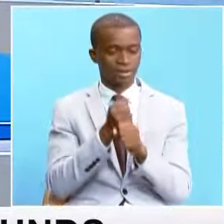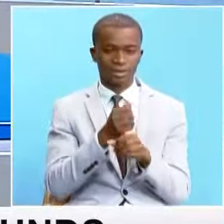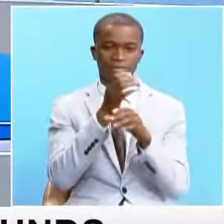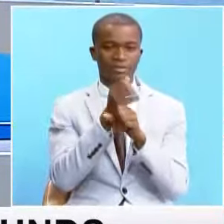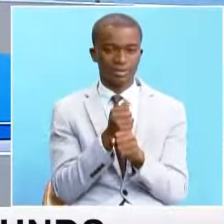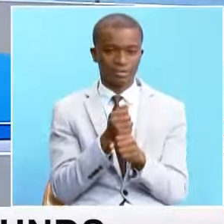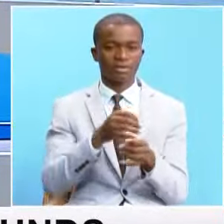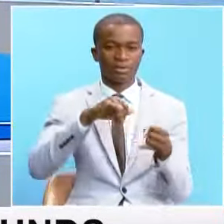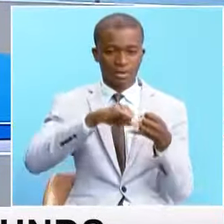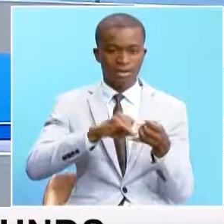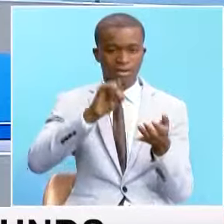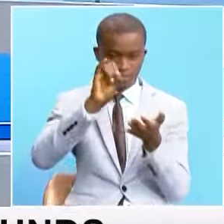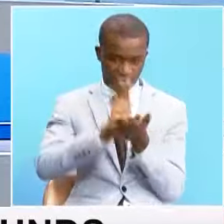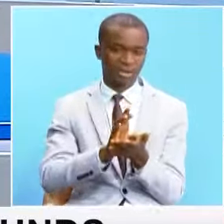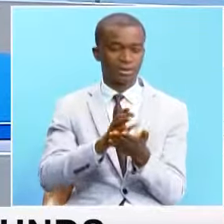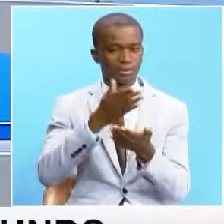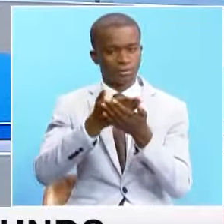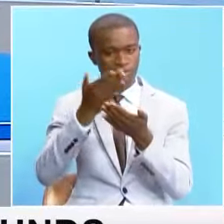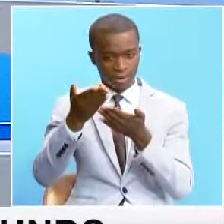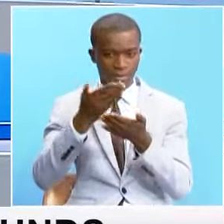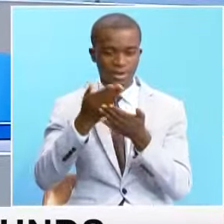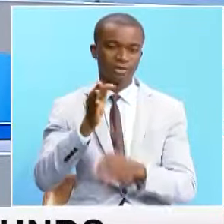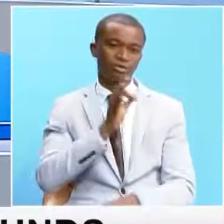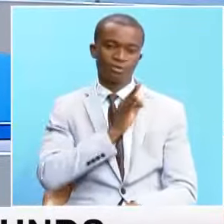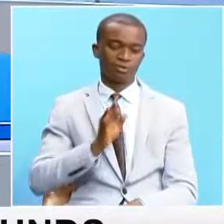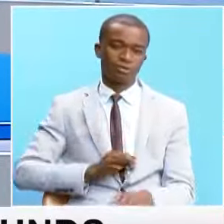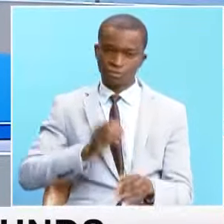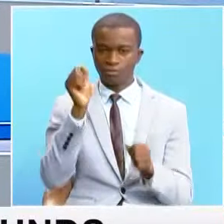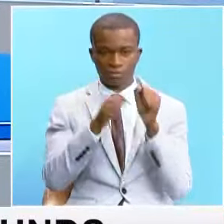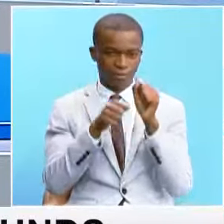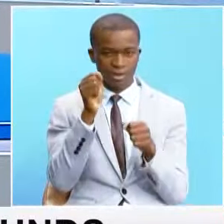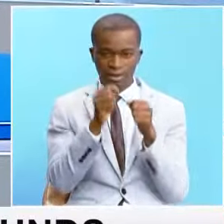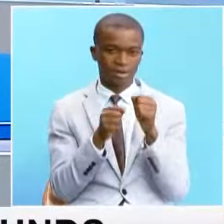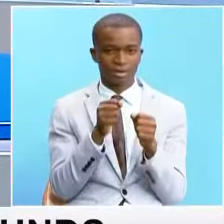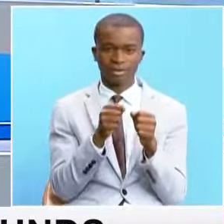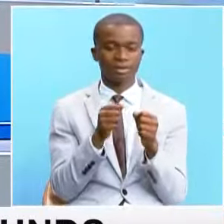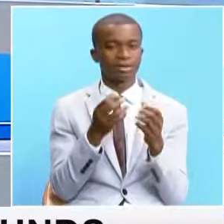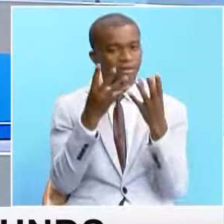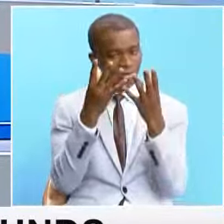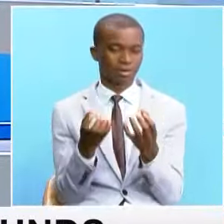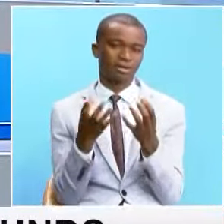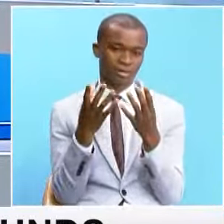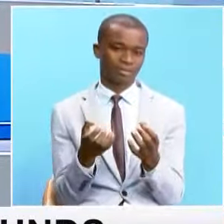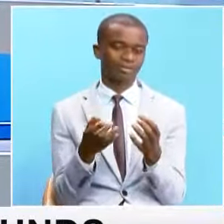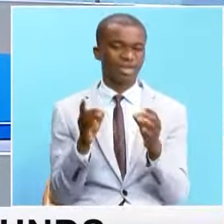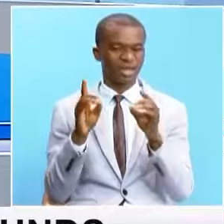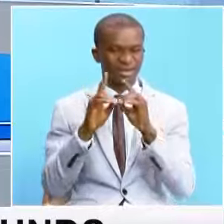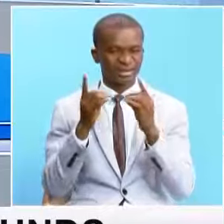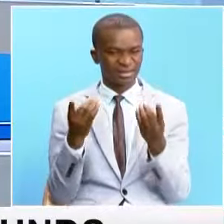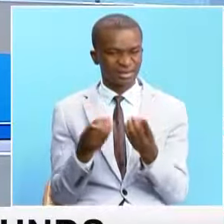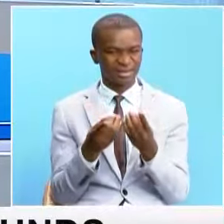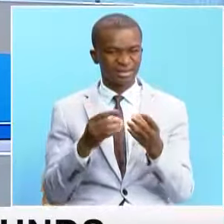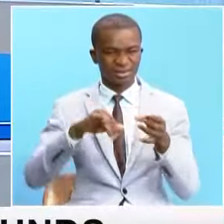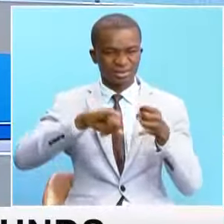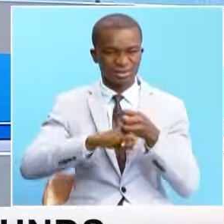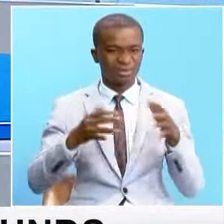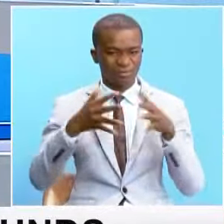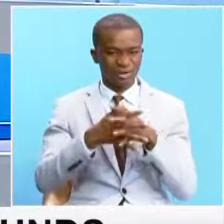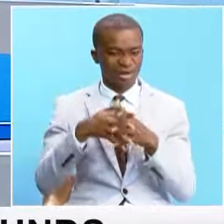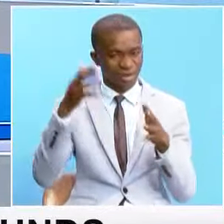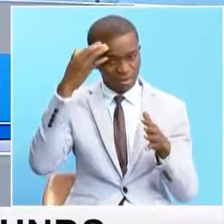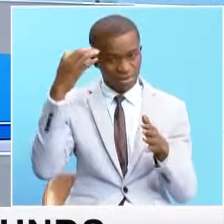to cushion them from the effects of the drought. District Social Welfare Officer Elizabeth Nsibi says the beneficiaries